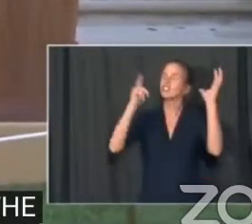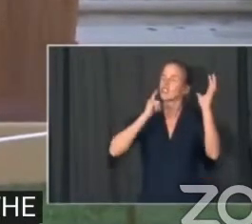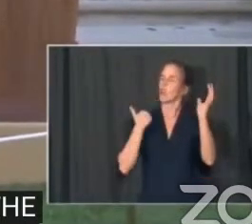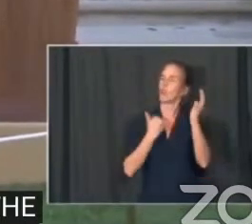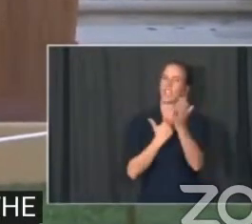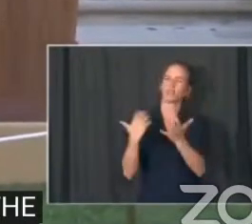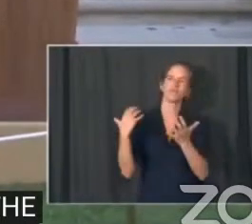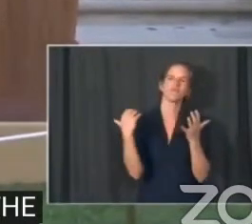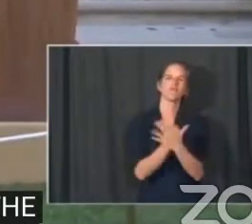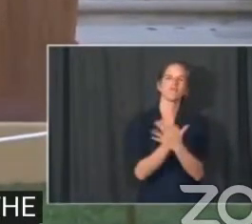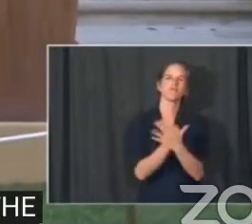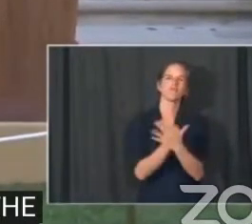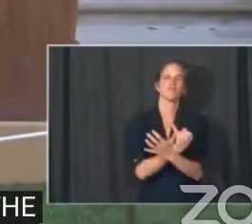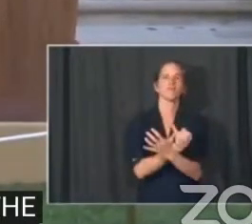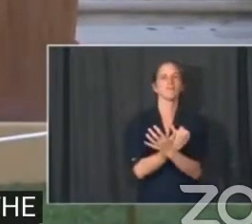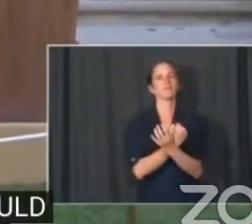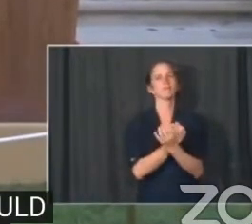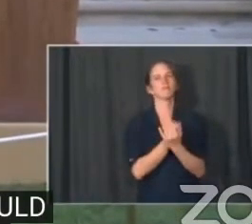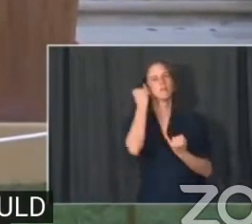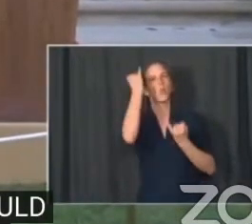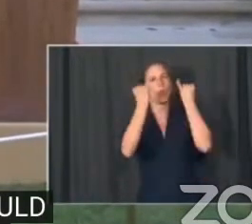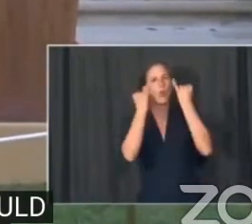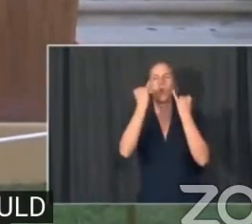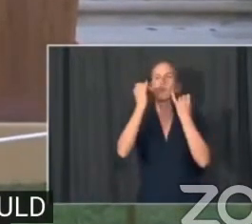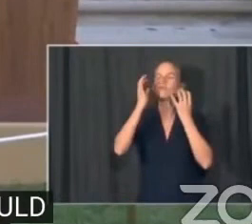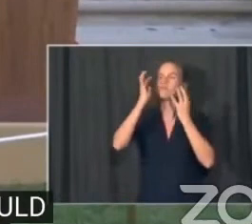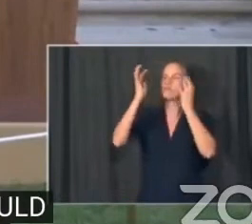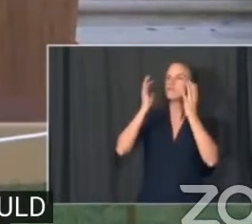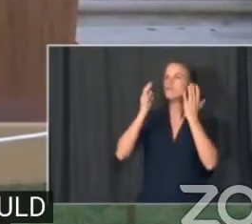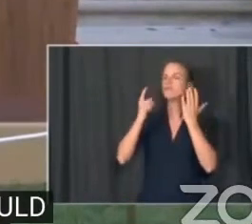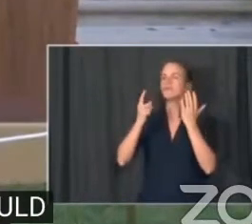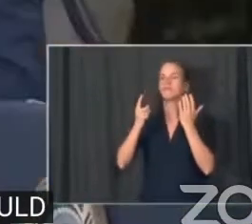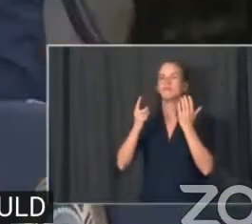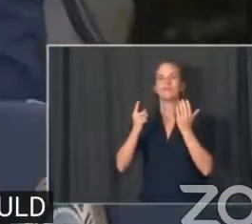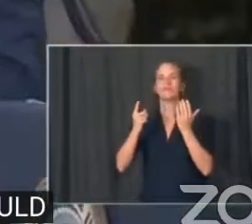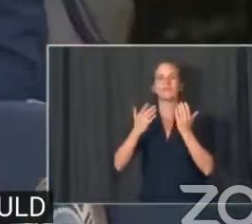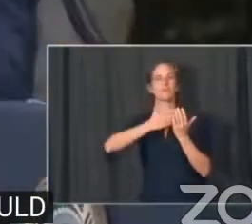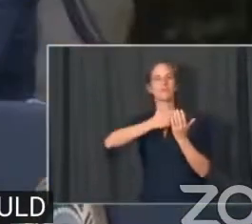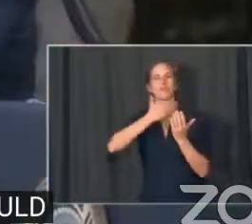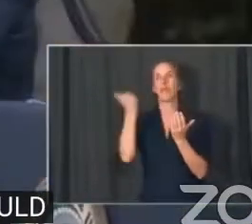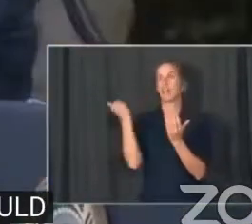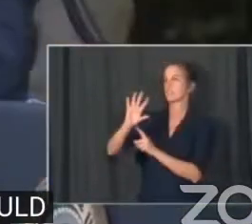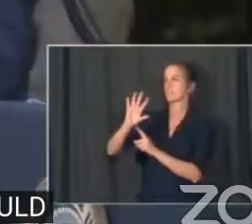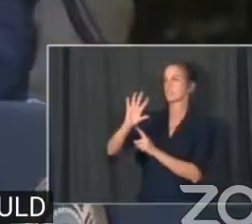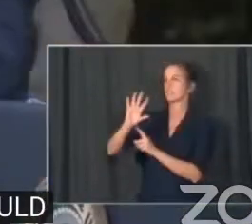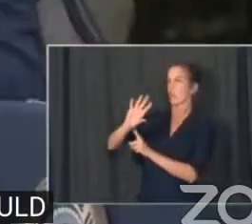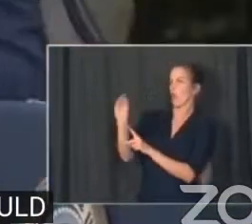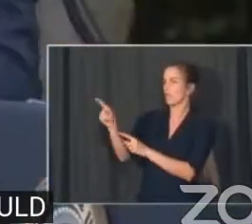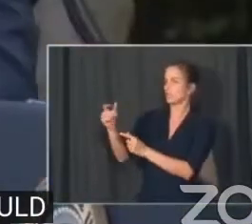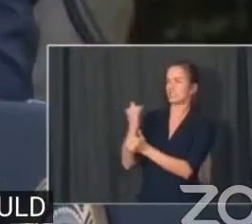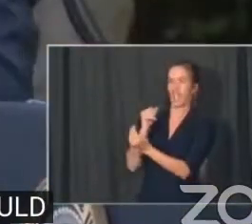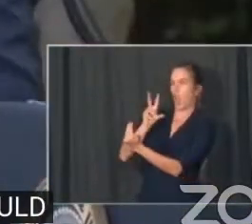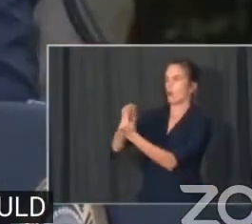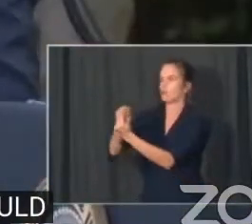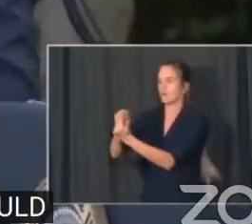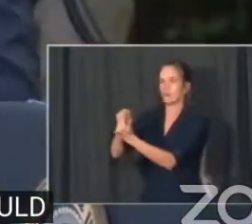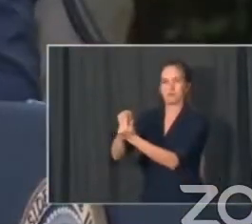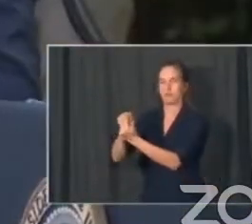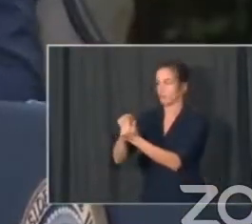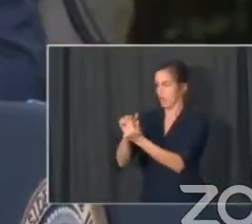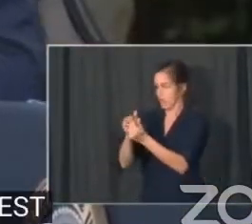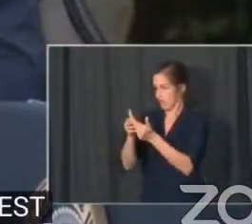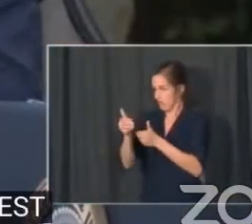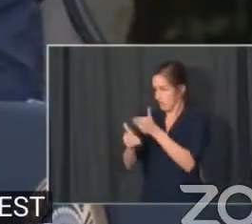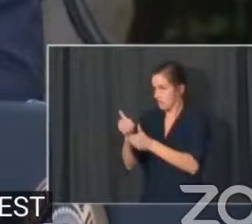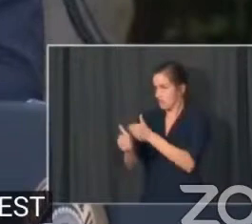creativity para estos minutos of acá. America's greatest pharmaceutical and research companies to speed in record time Hemos a hecho